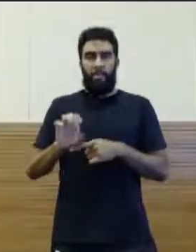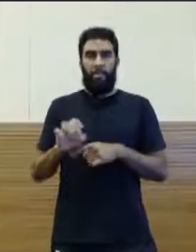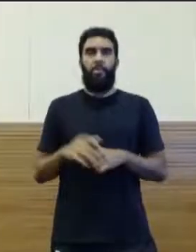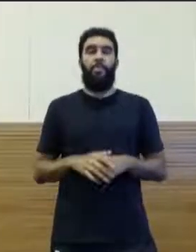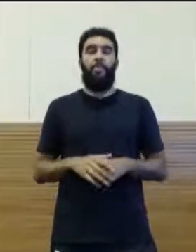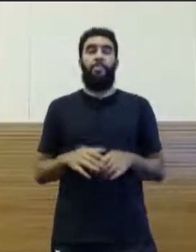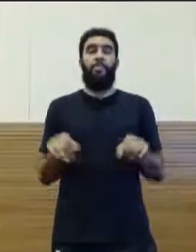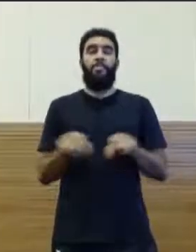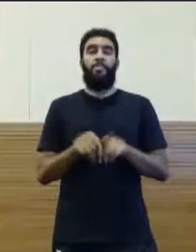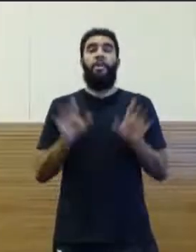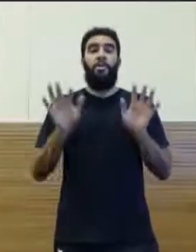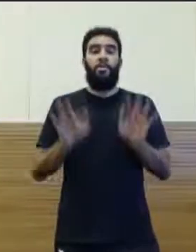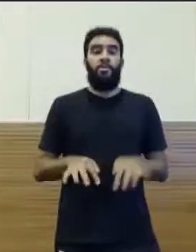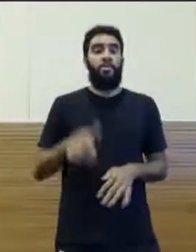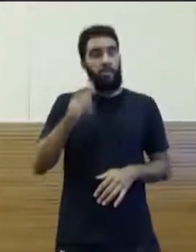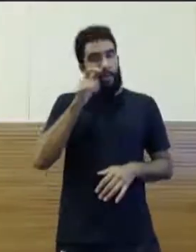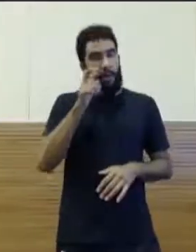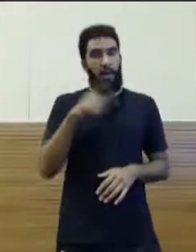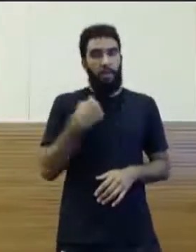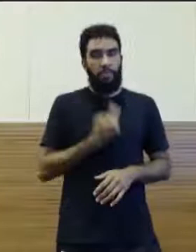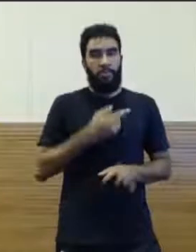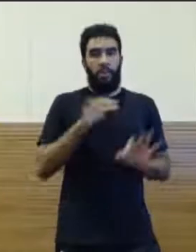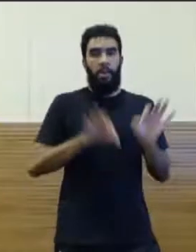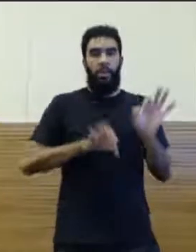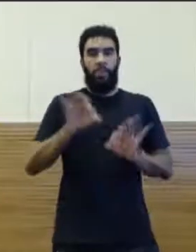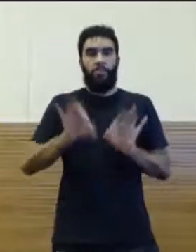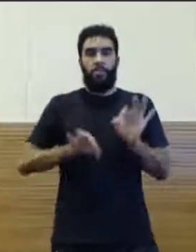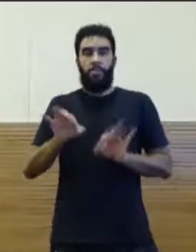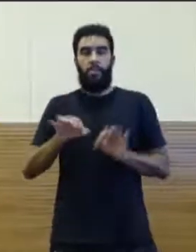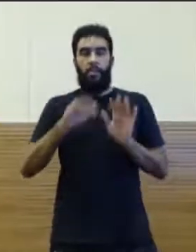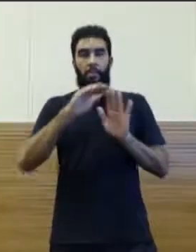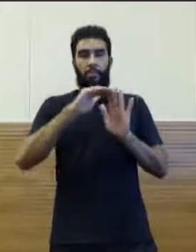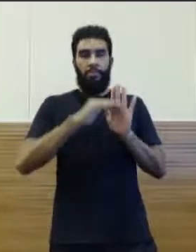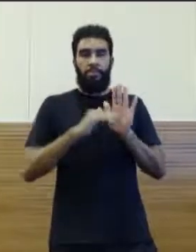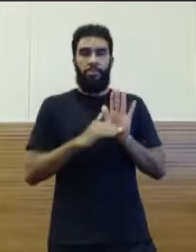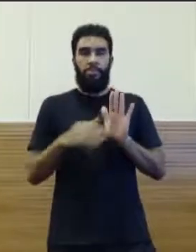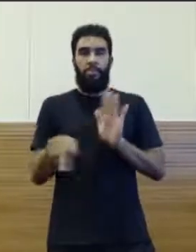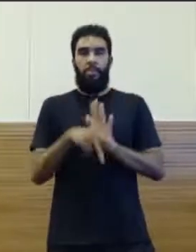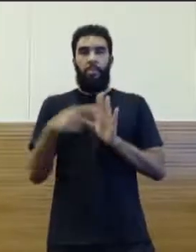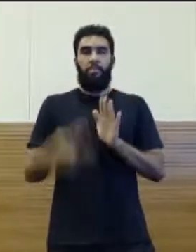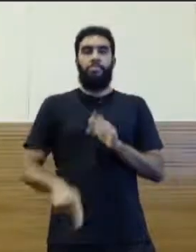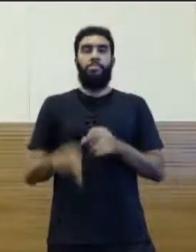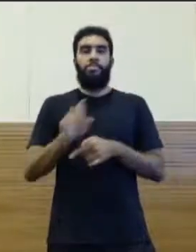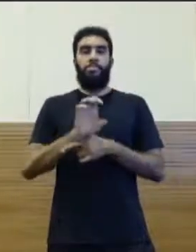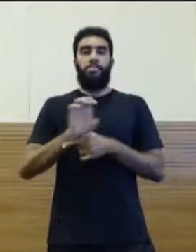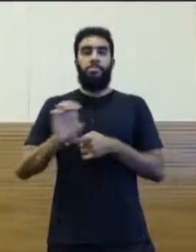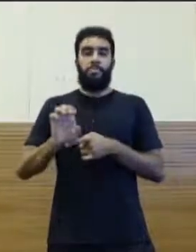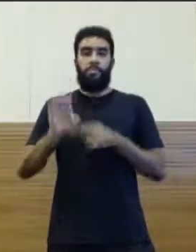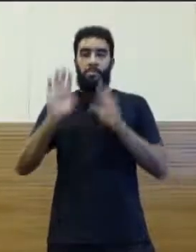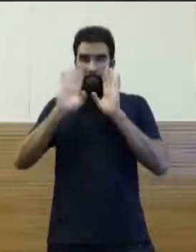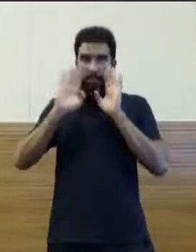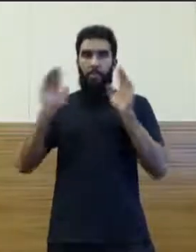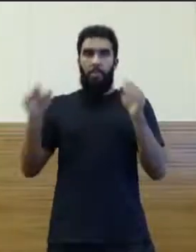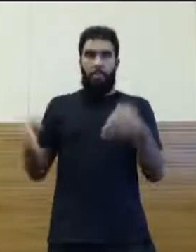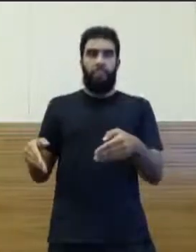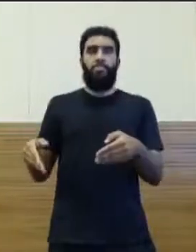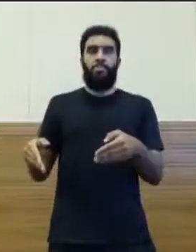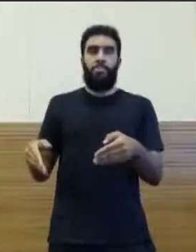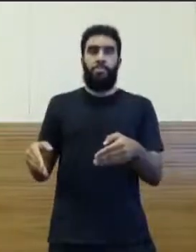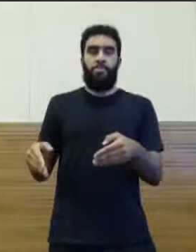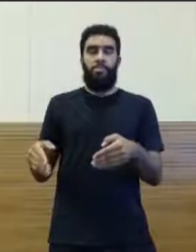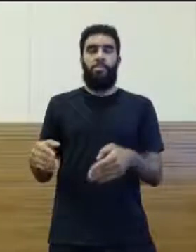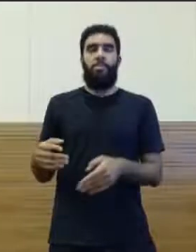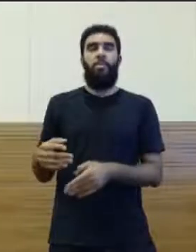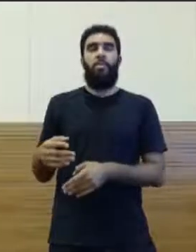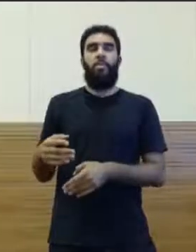And finally, it's within our interest to elaborate these dietary guidelines for Ecuador